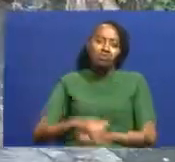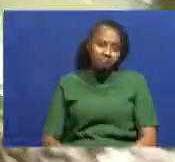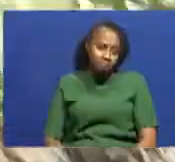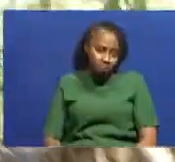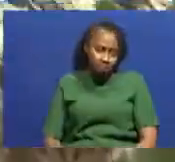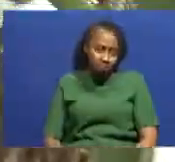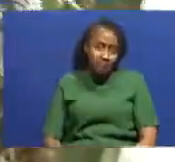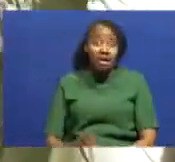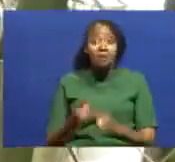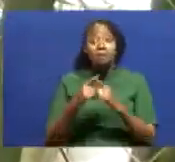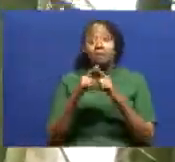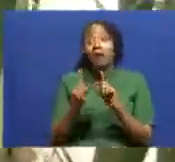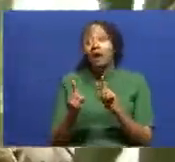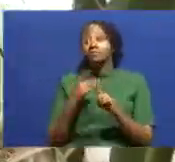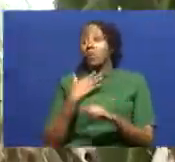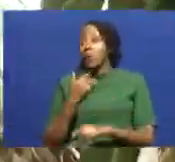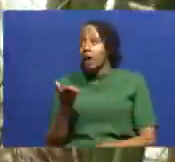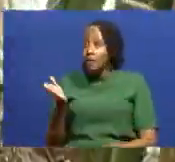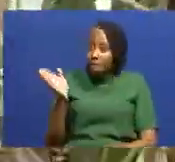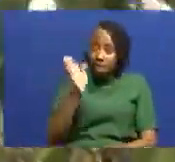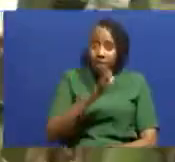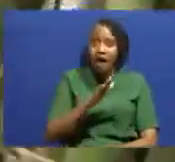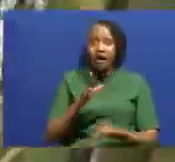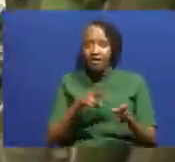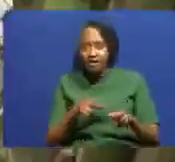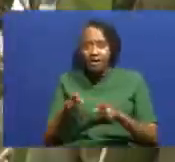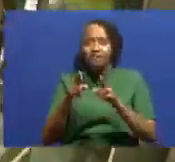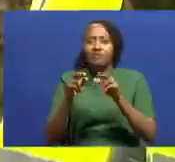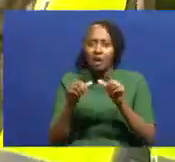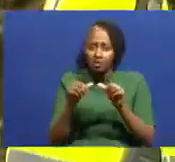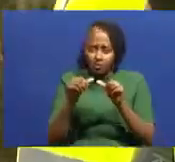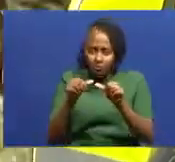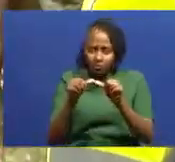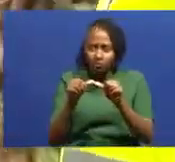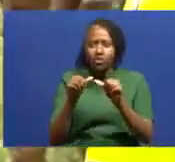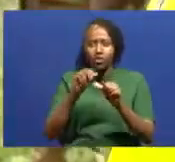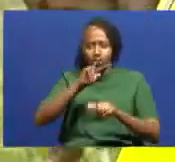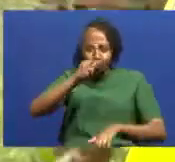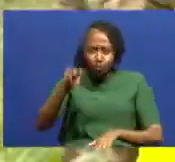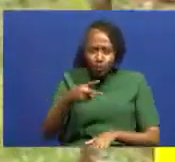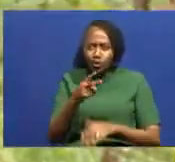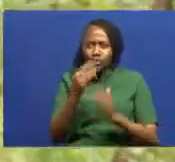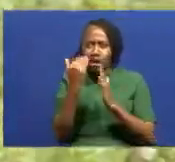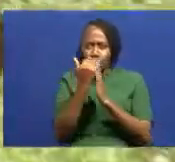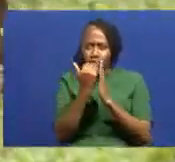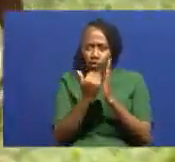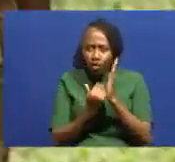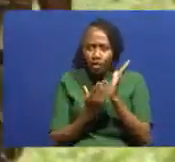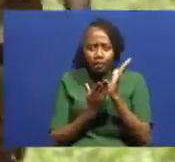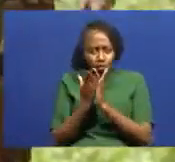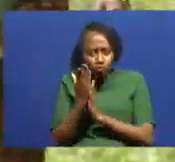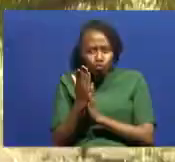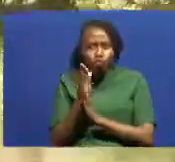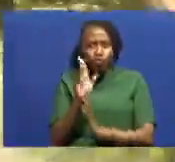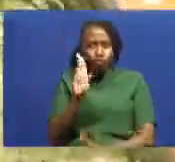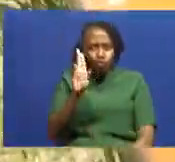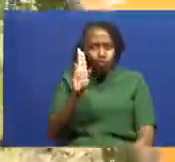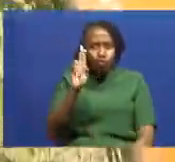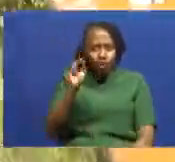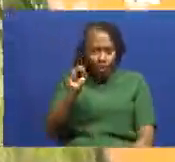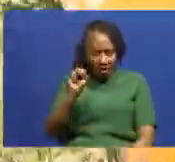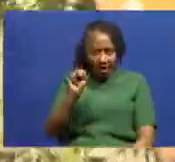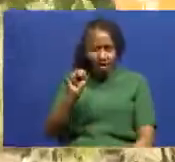But efforts to restore the river are underway. Since the early 2000s, programs led by the government and partners like the United